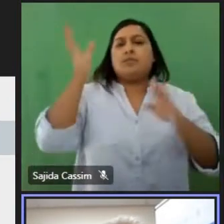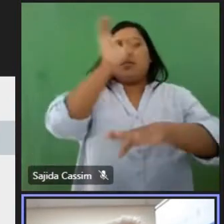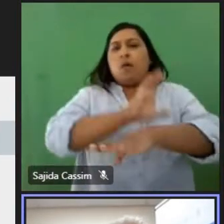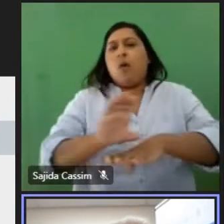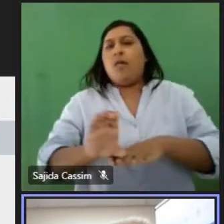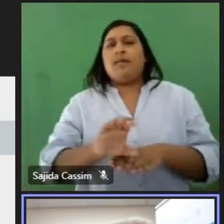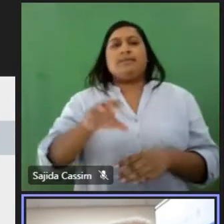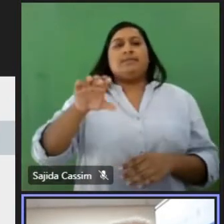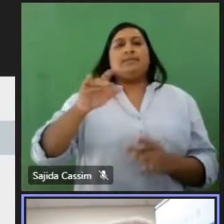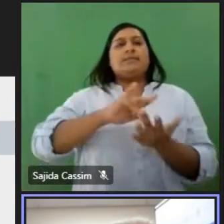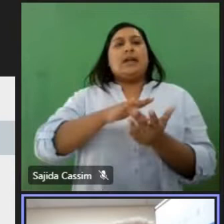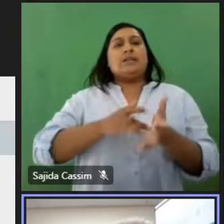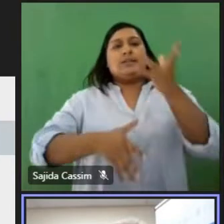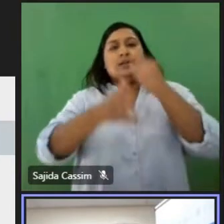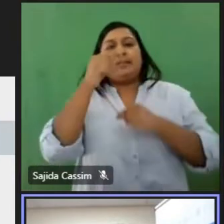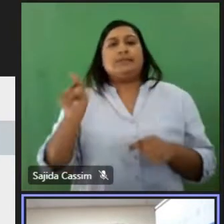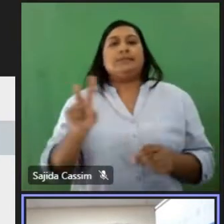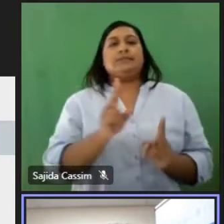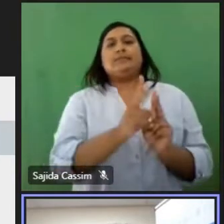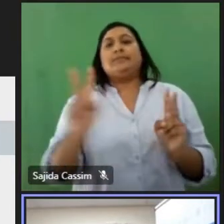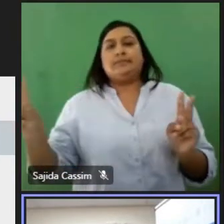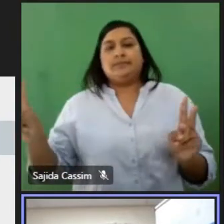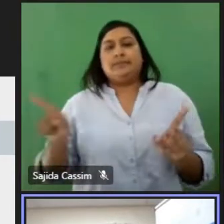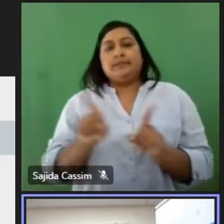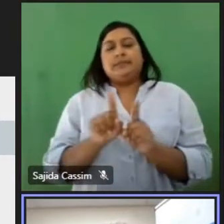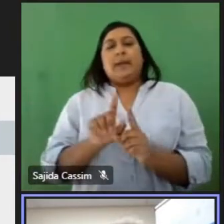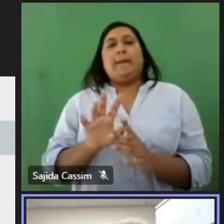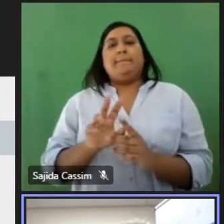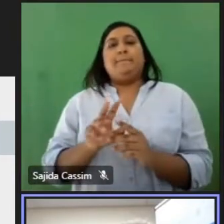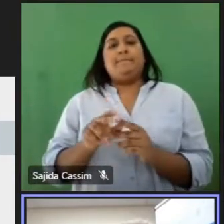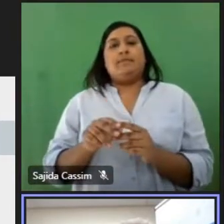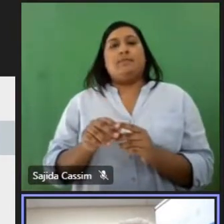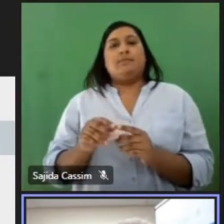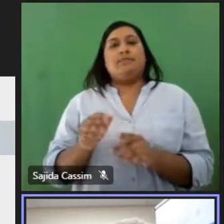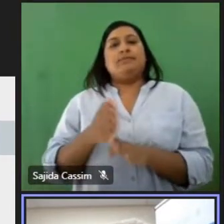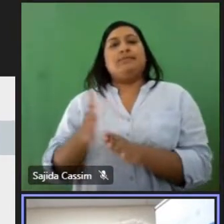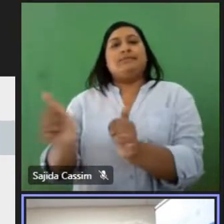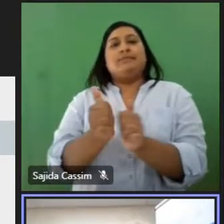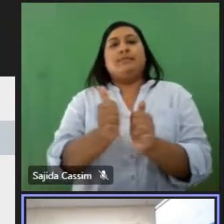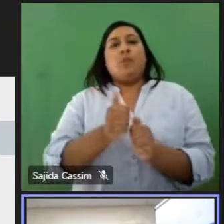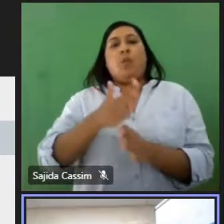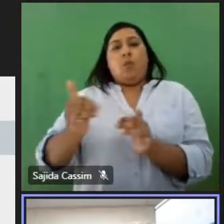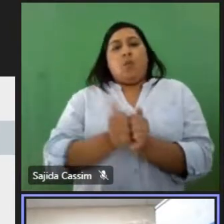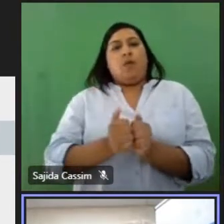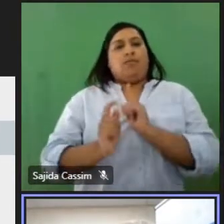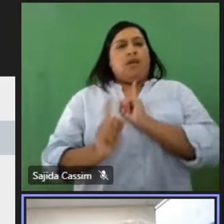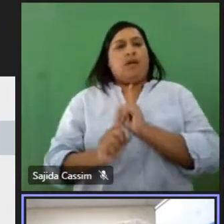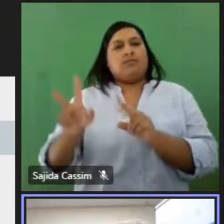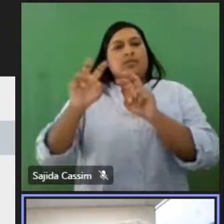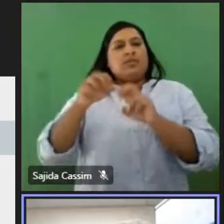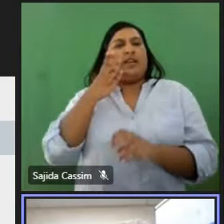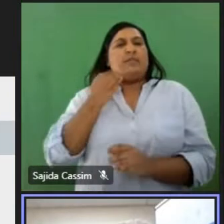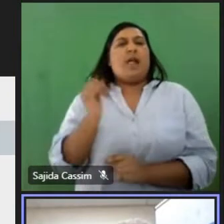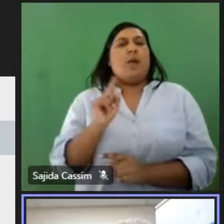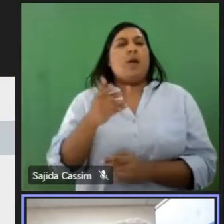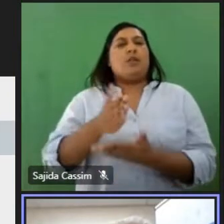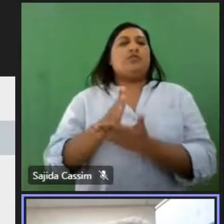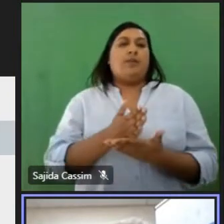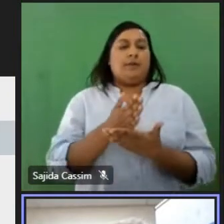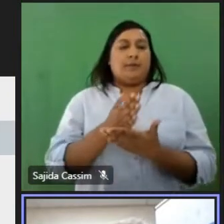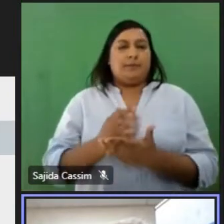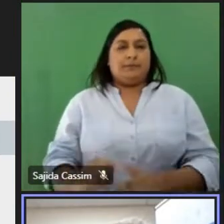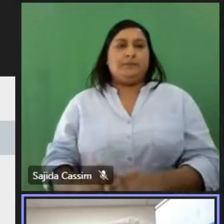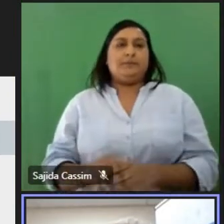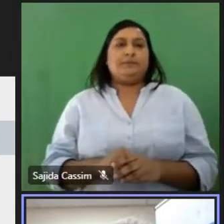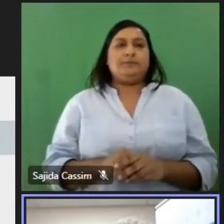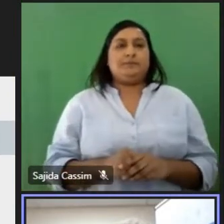centers, and then afterwards peer-to-peer recruitment to get these women to work with us. We conducted a series of two